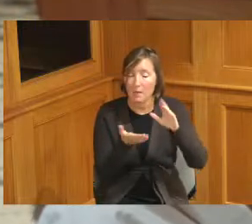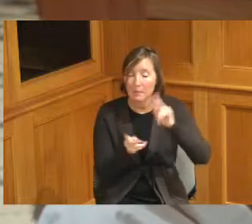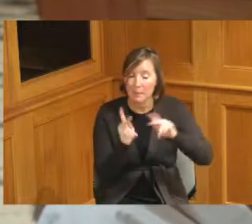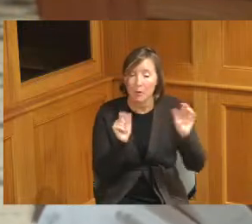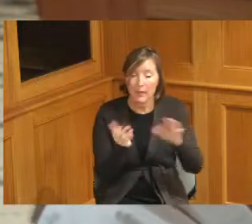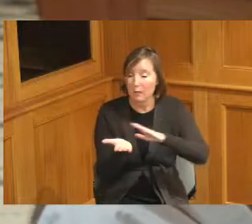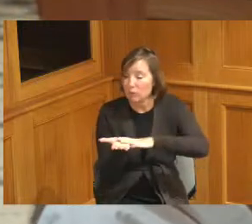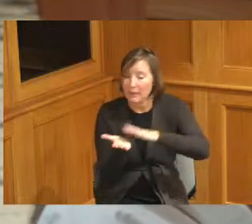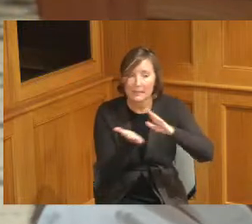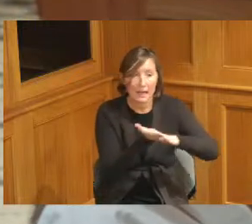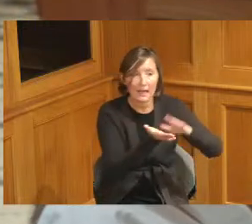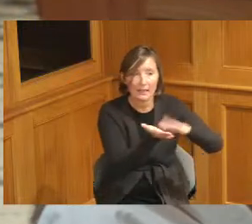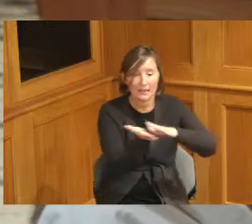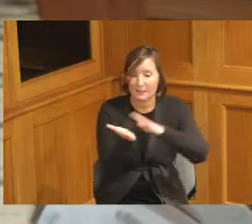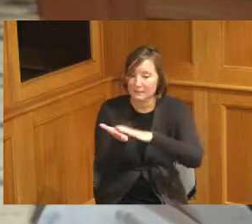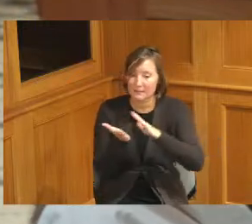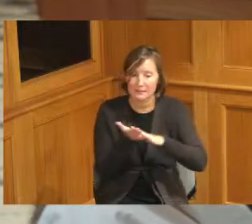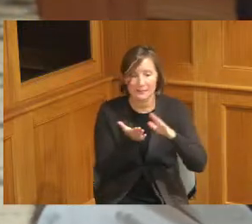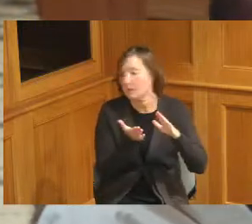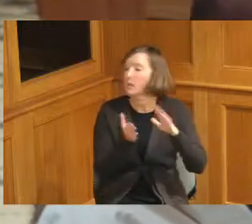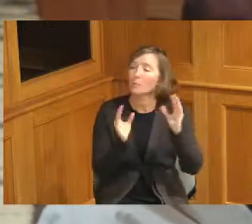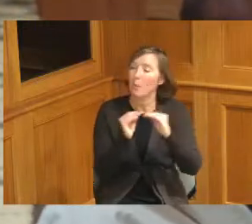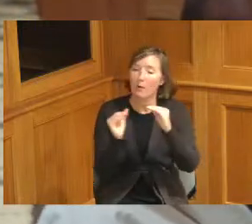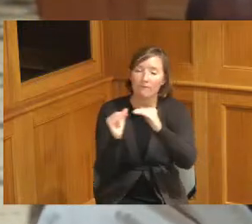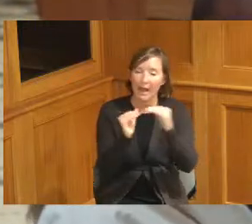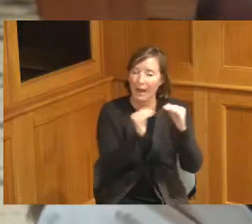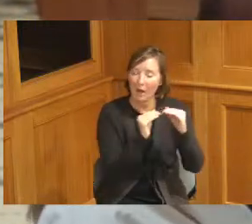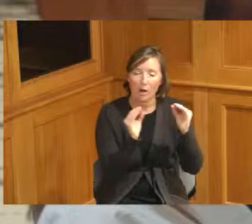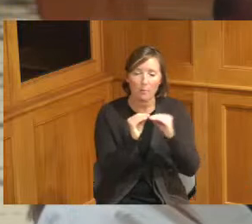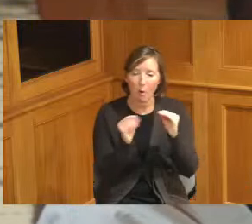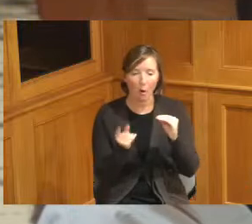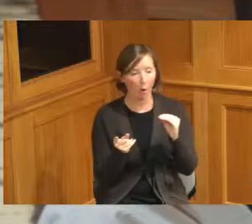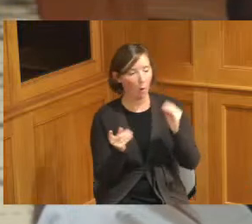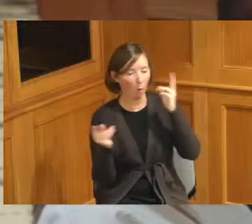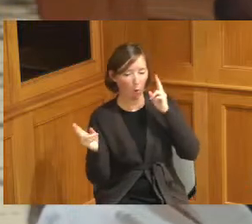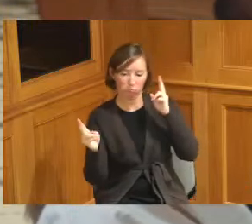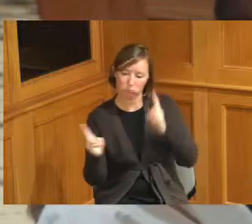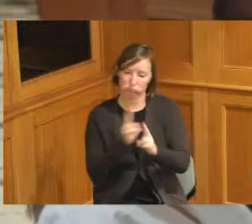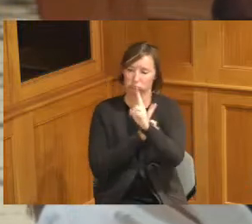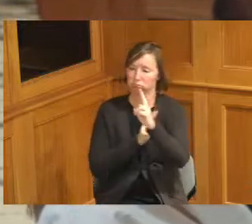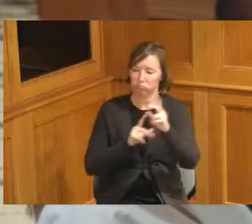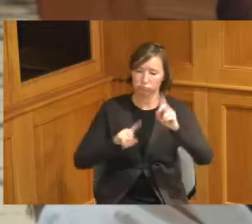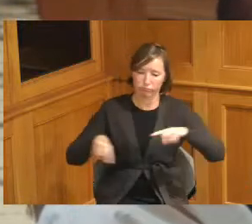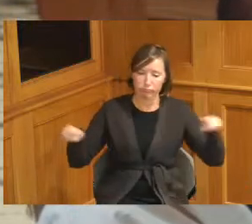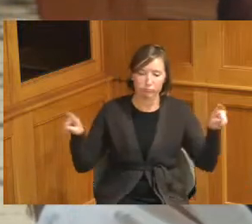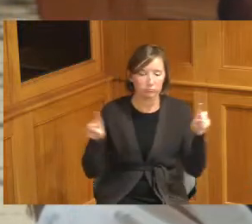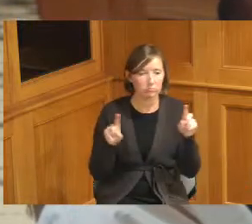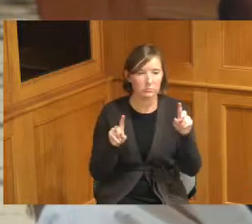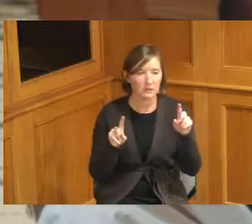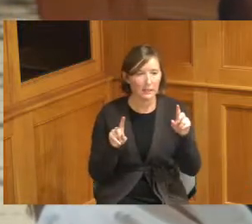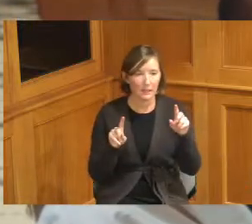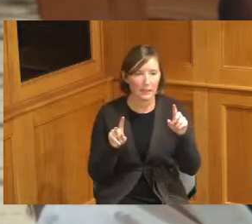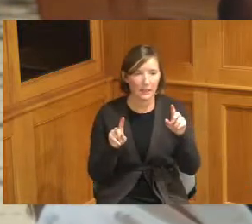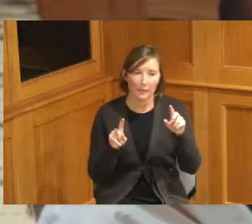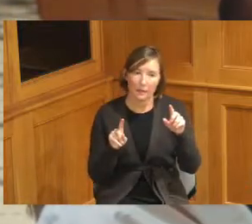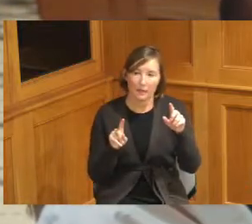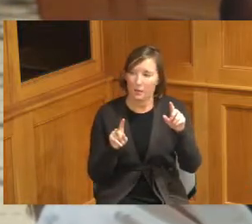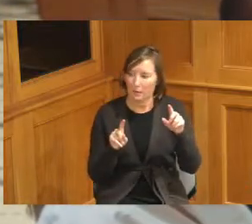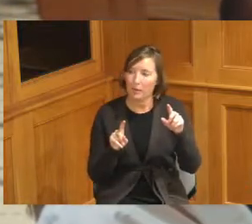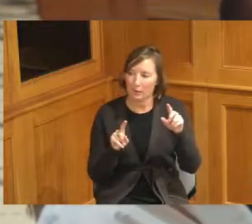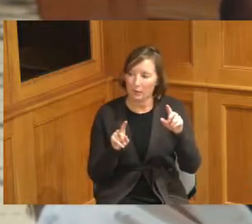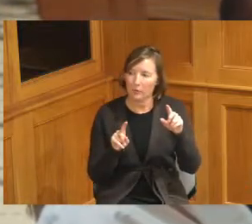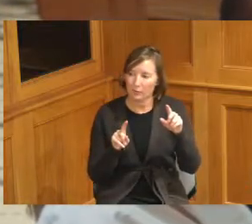on a wider basis. And it's certainly going to improve with the new kudos, is going to allow us to do a lot more in terms